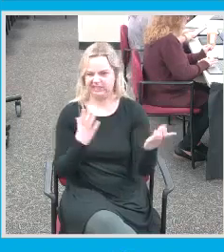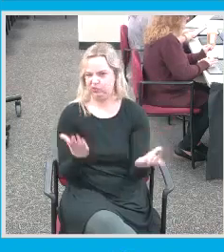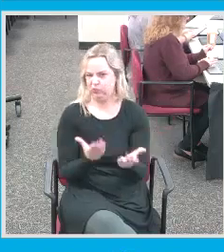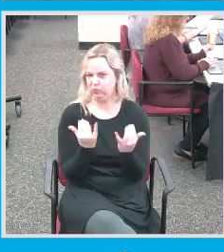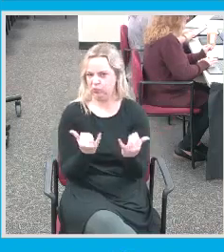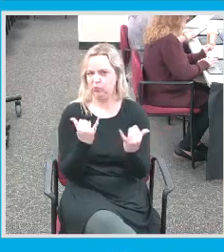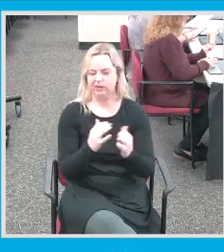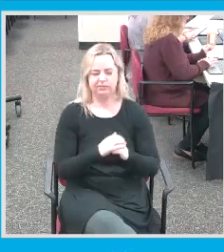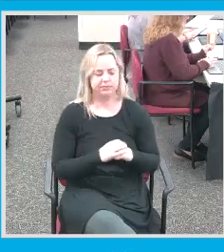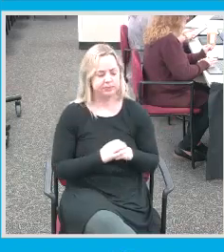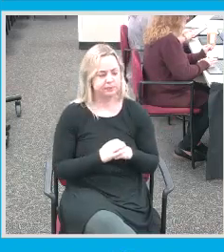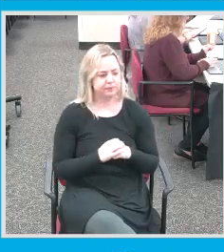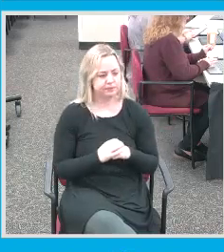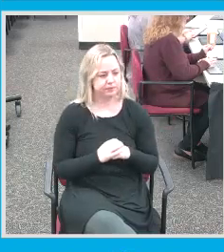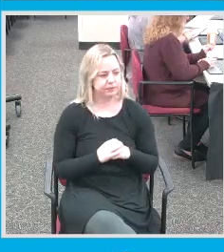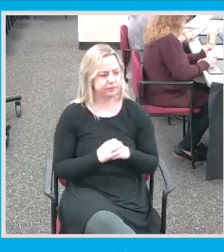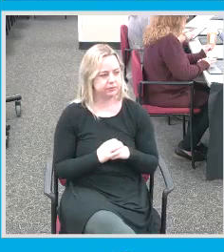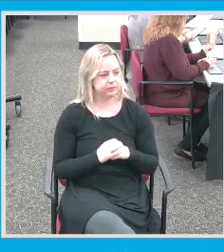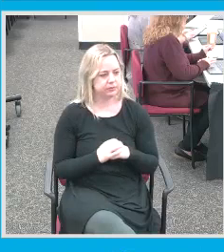Yeah.